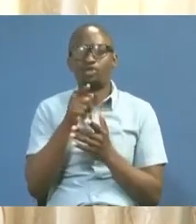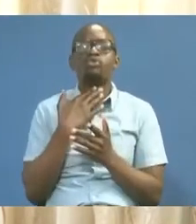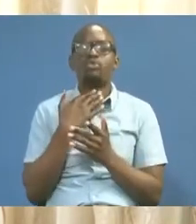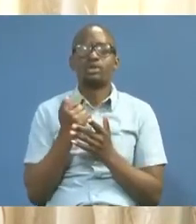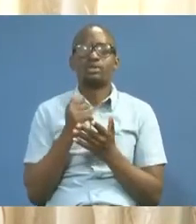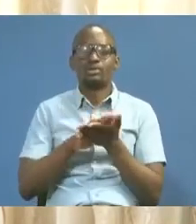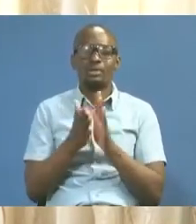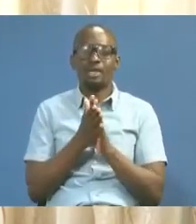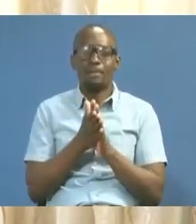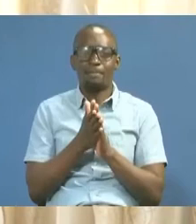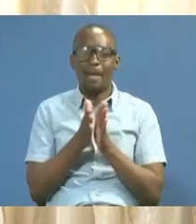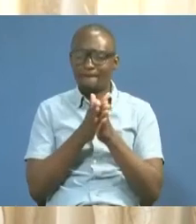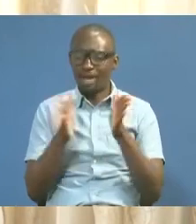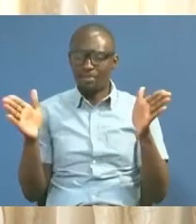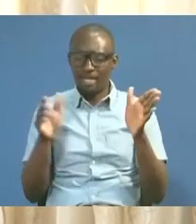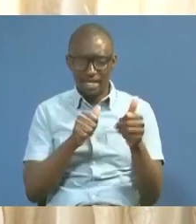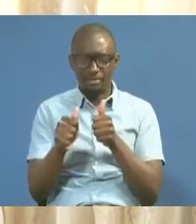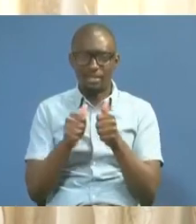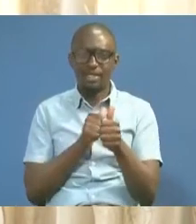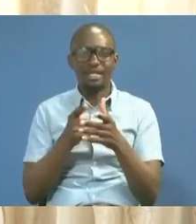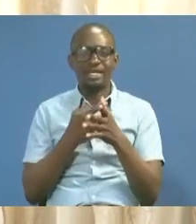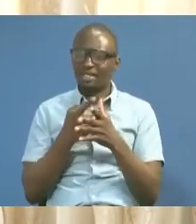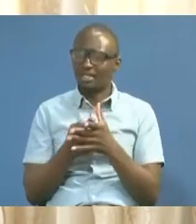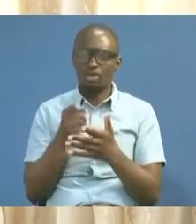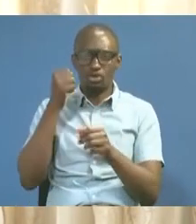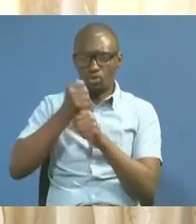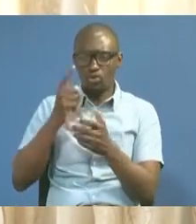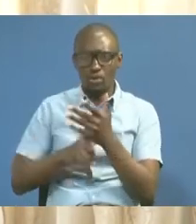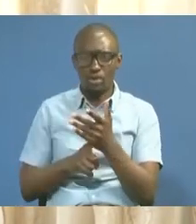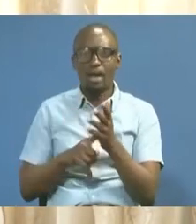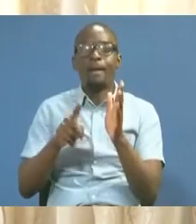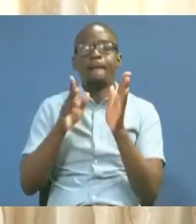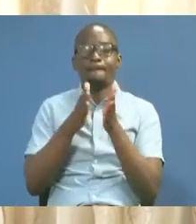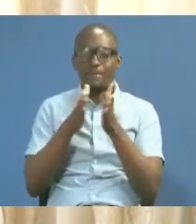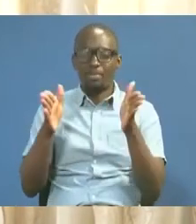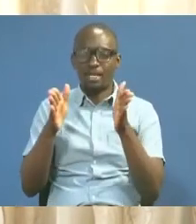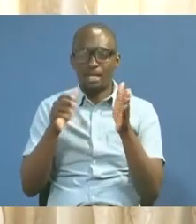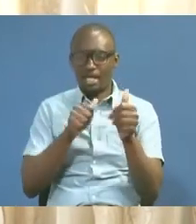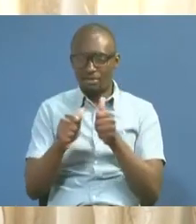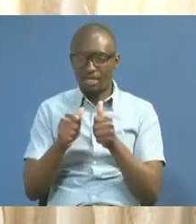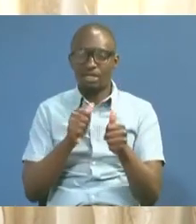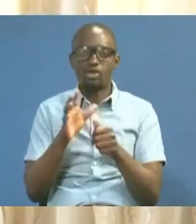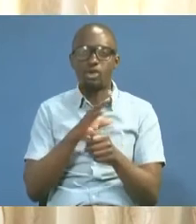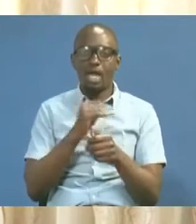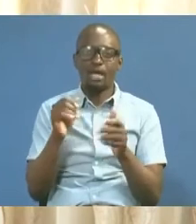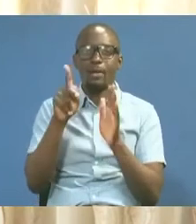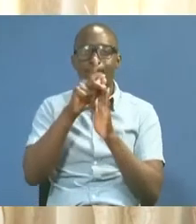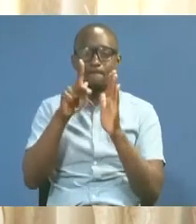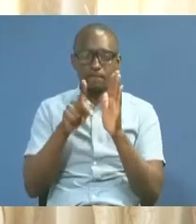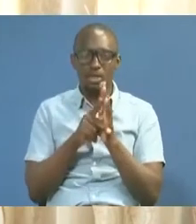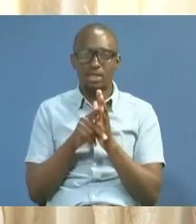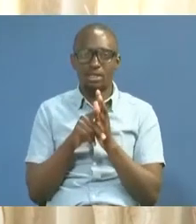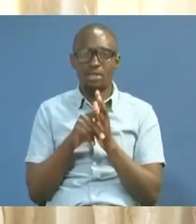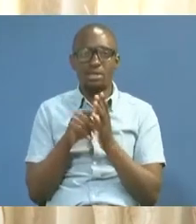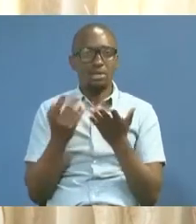public administrator, then you will join public administration and public policy. You may also, if you belong